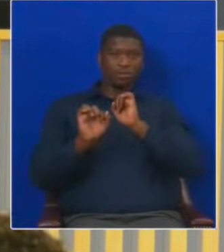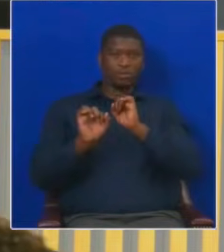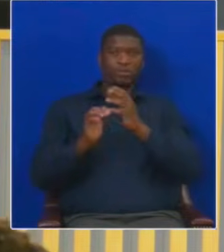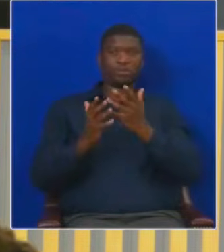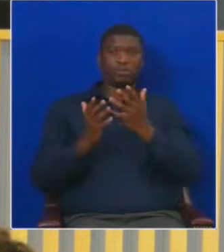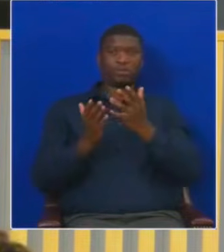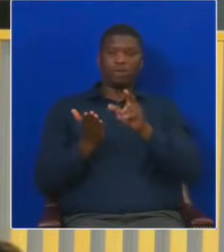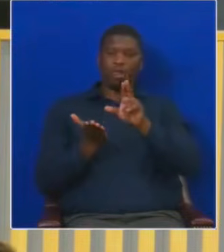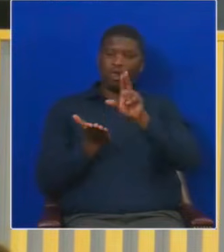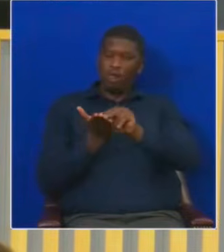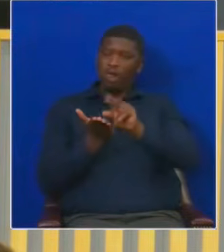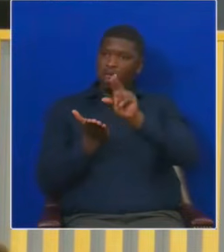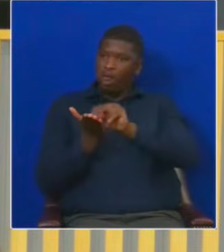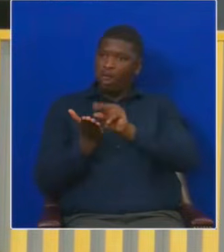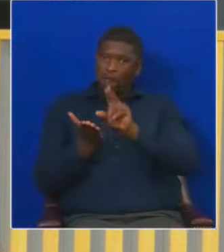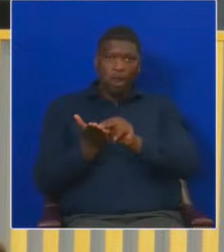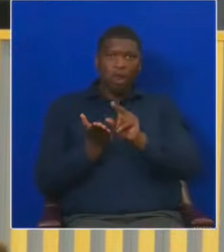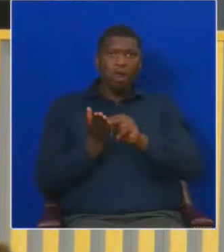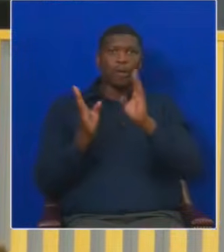downloadable,